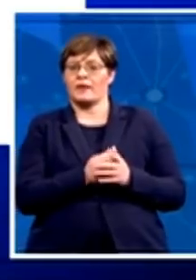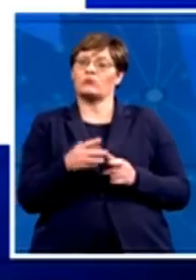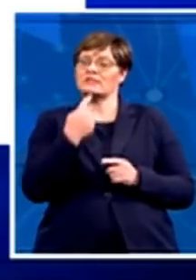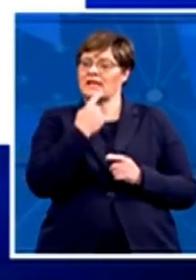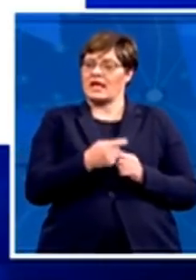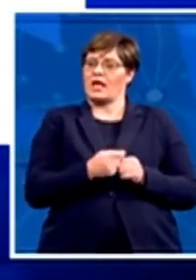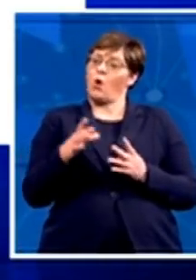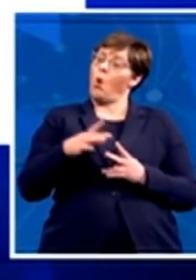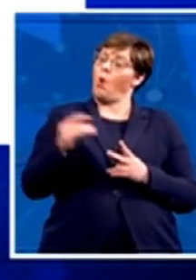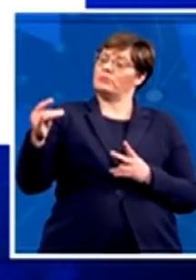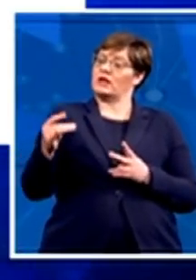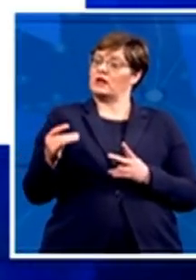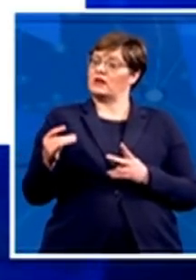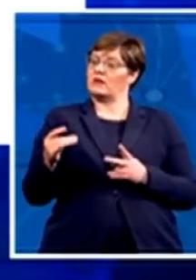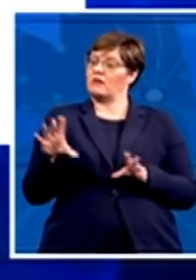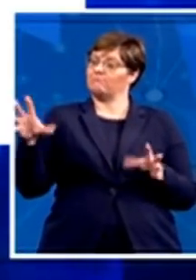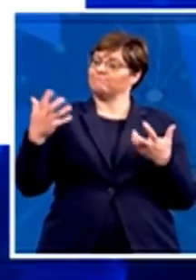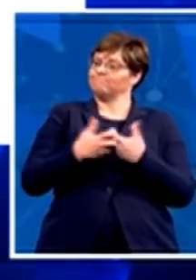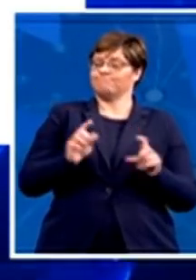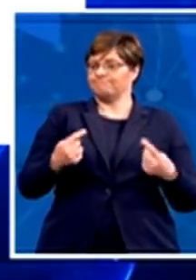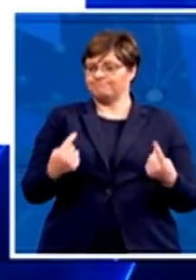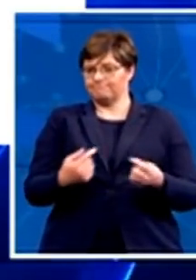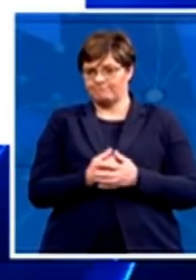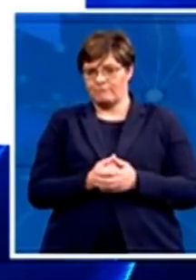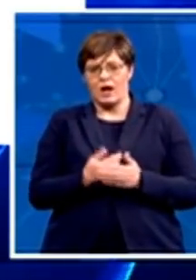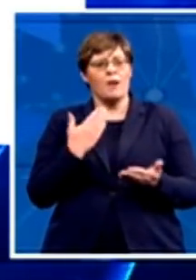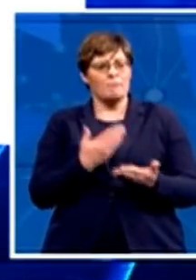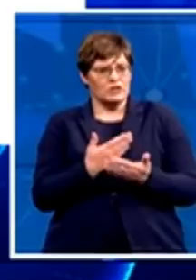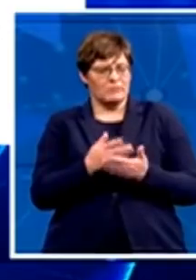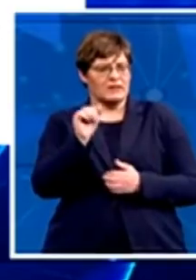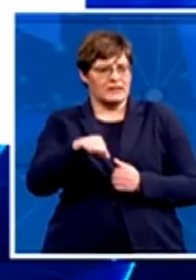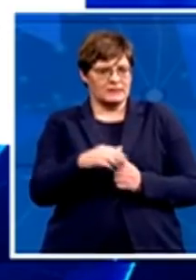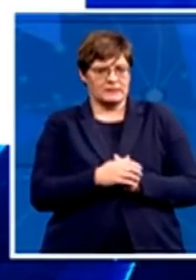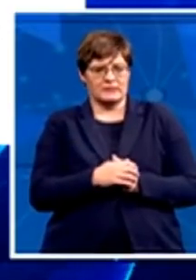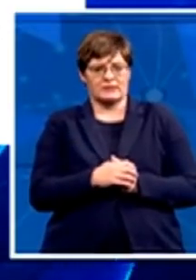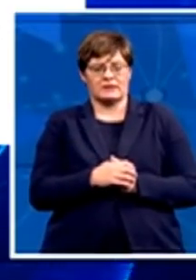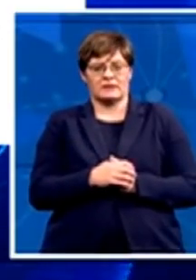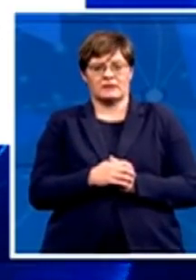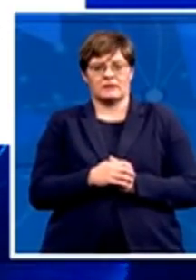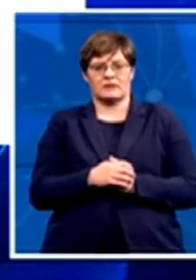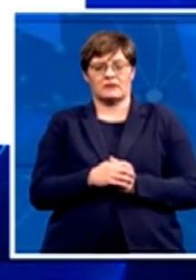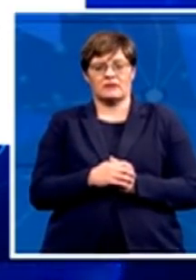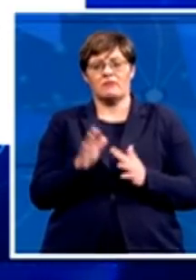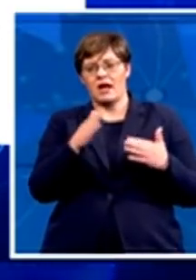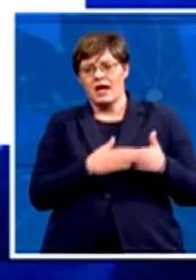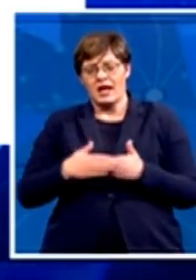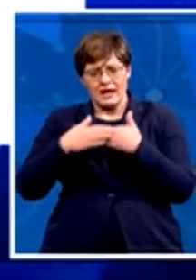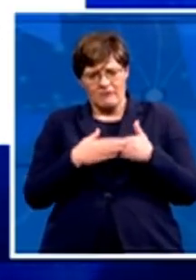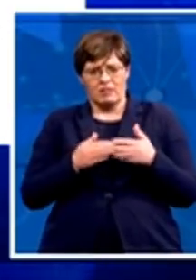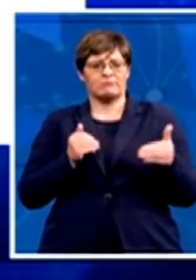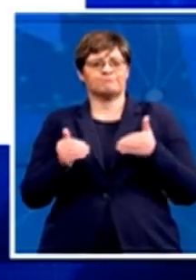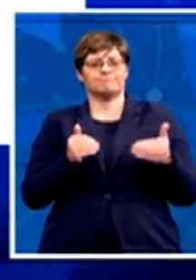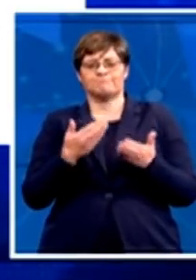feasible. It is possible for the option to be very carefully managed via tight terms of